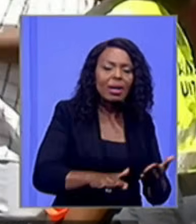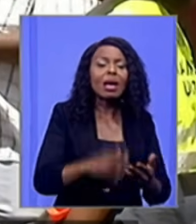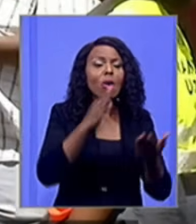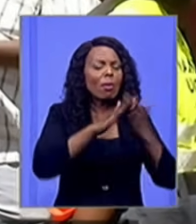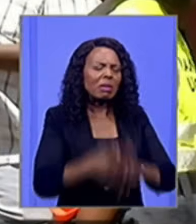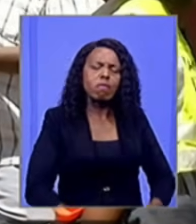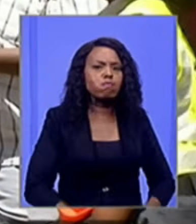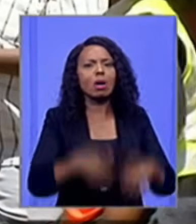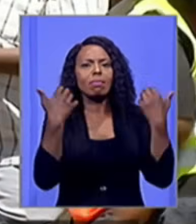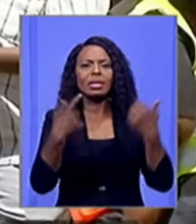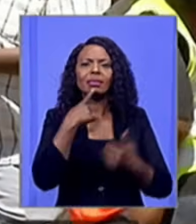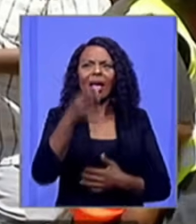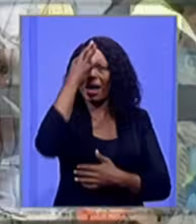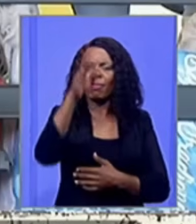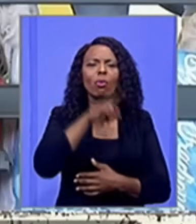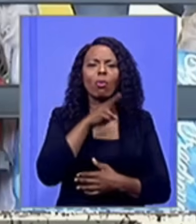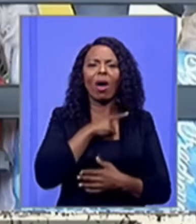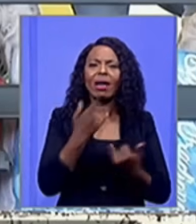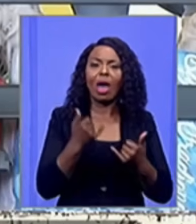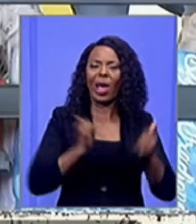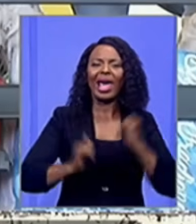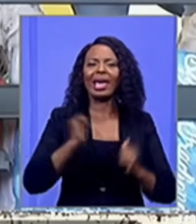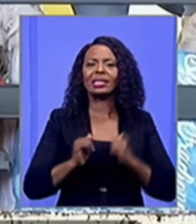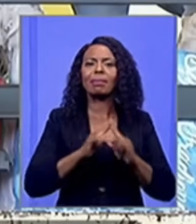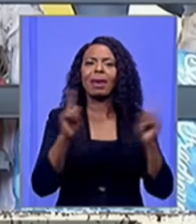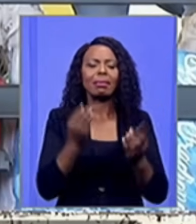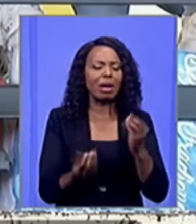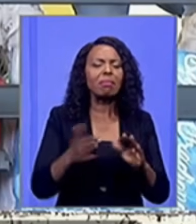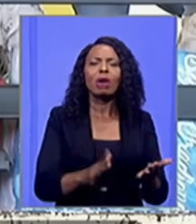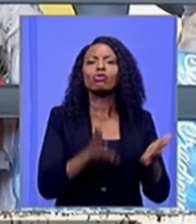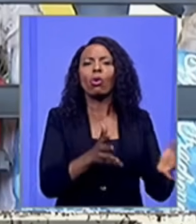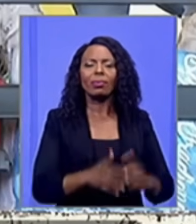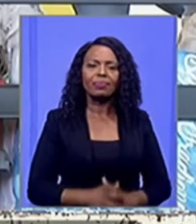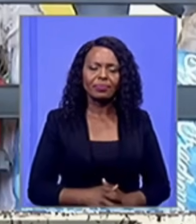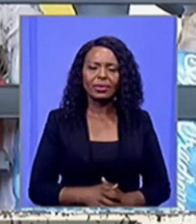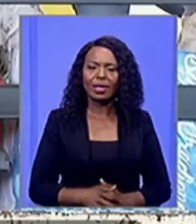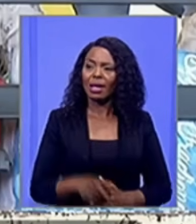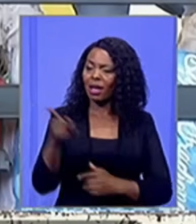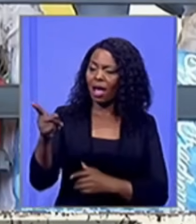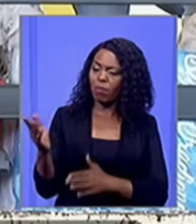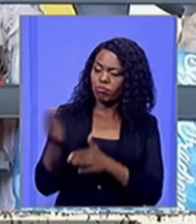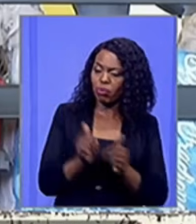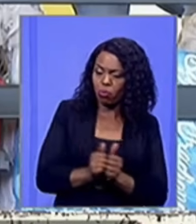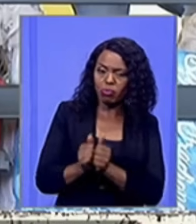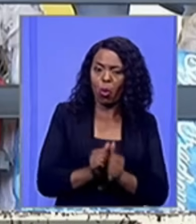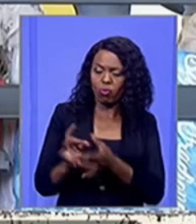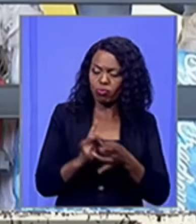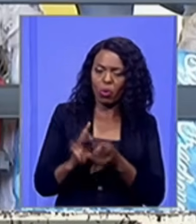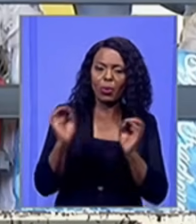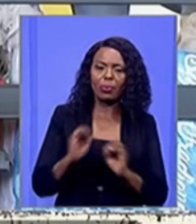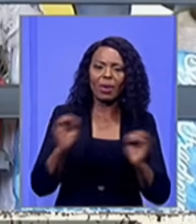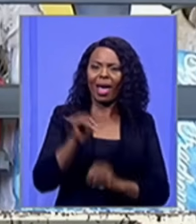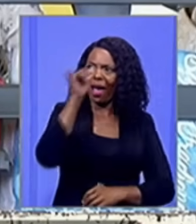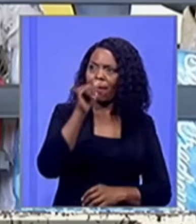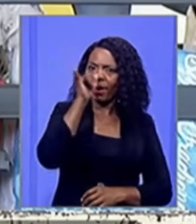aha serobe phiri e se jele. Batho ba a se batho ba borona ba ha rena di-criminals tse tlisang di-product tse re sa